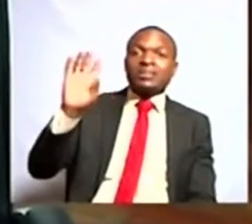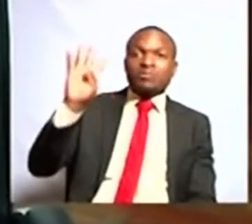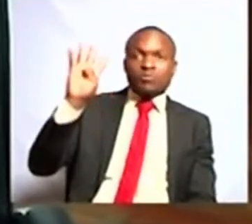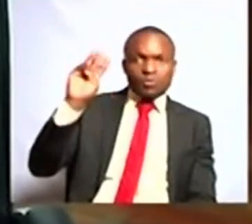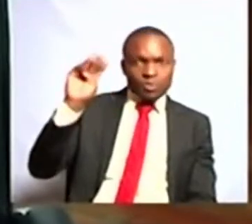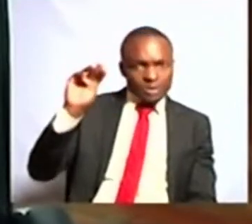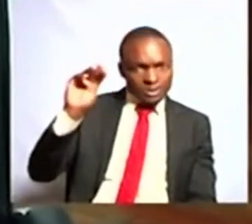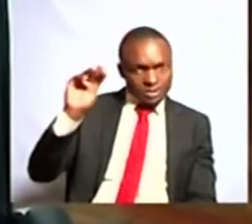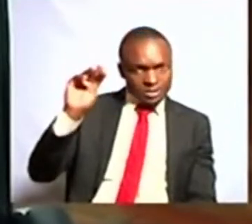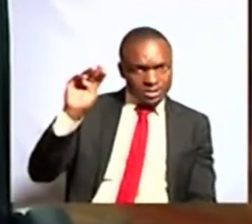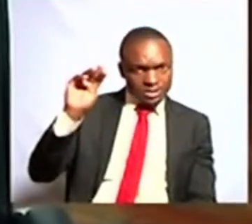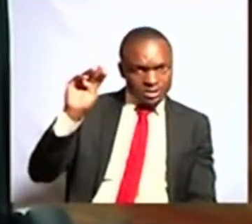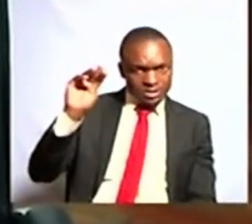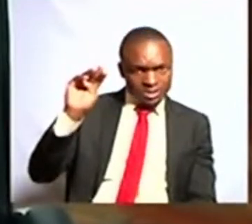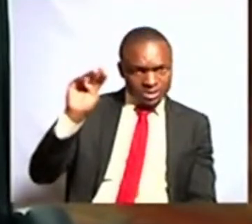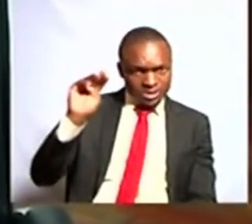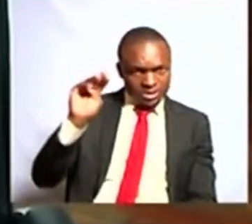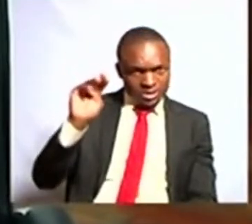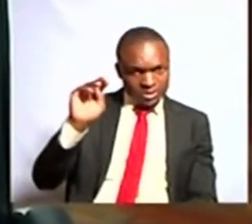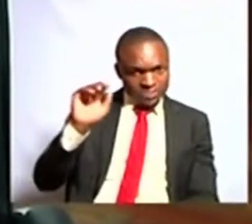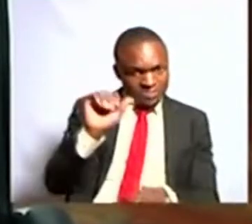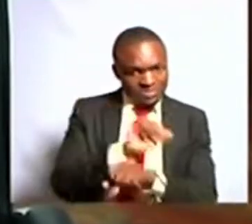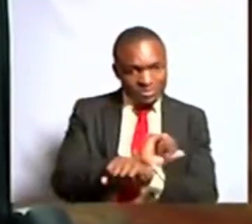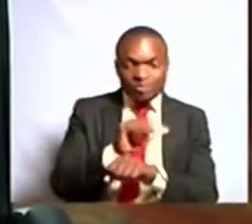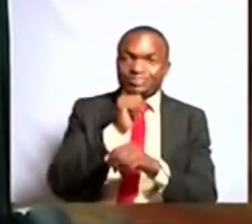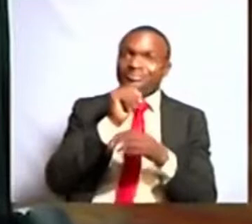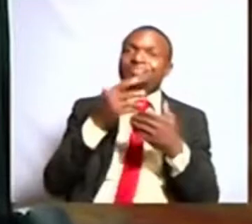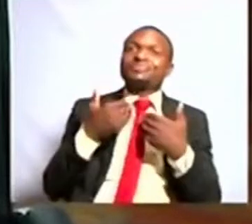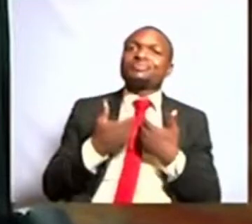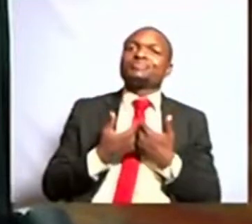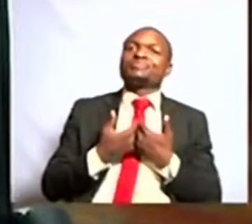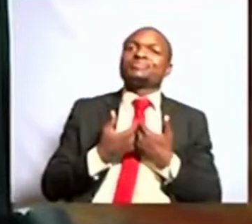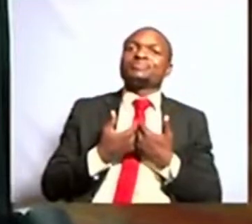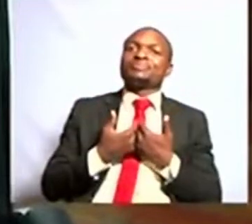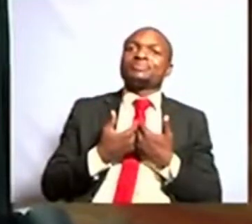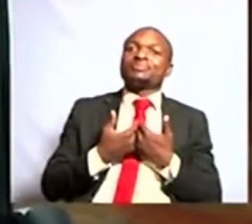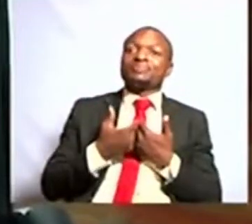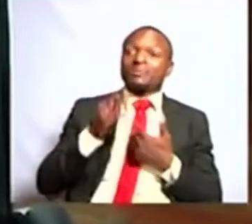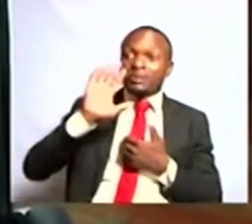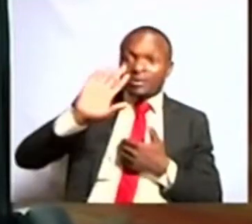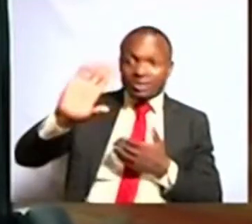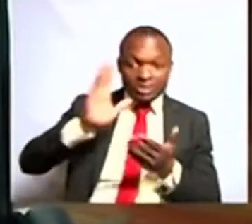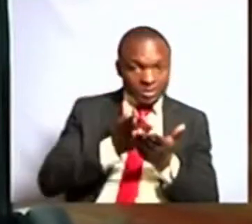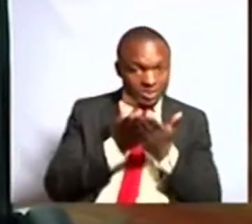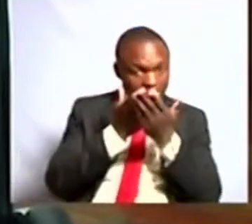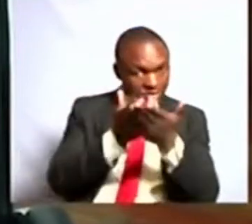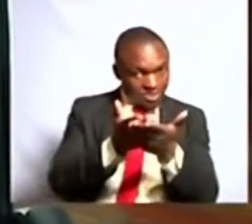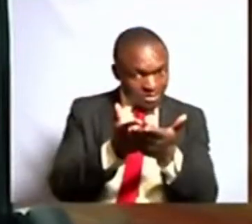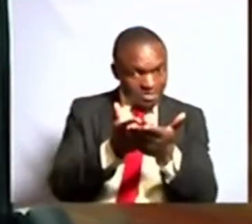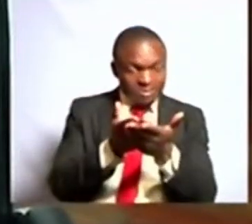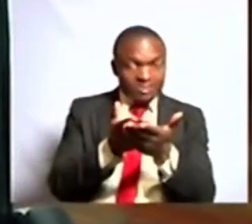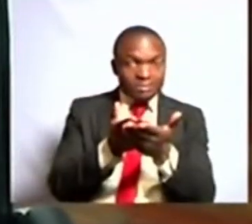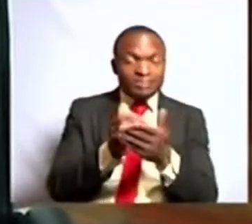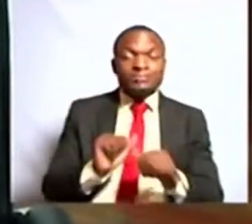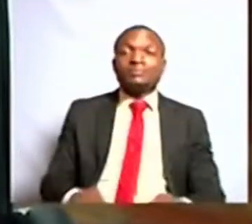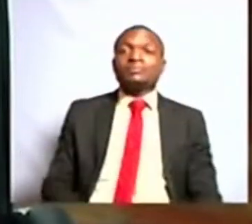23,814 for a vehicle that you didn't have? In your submission, you are referring us